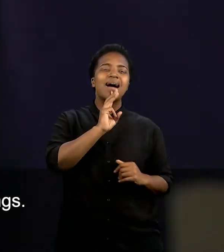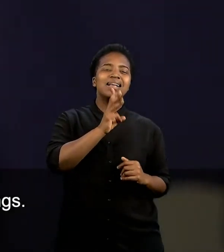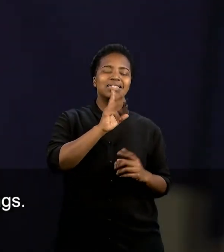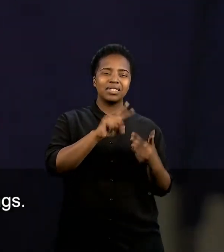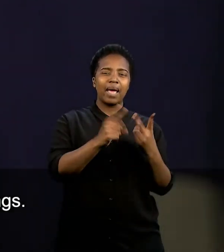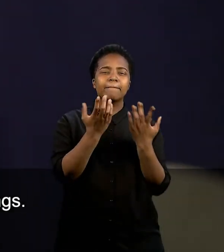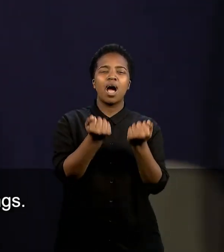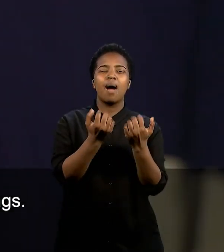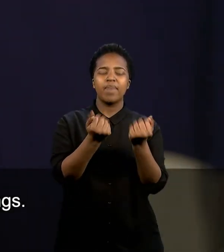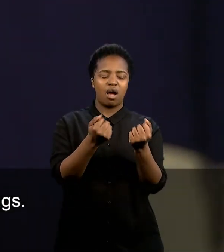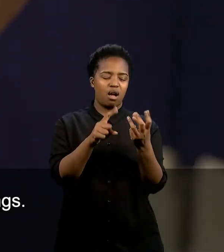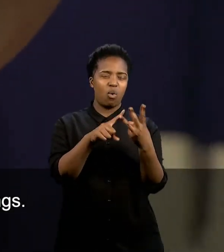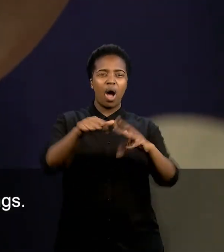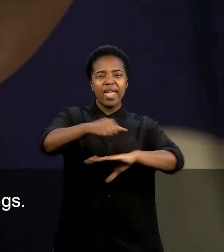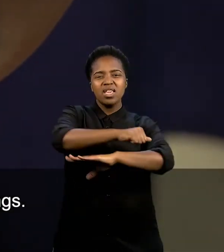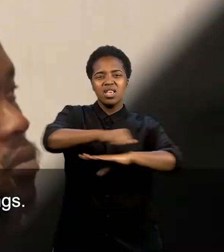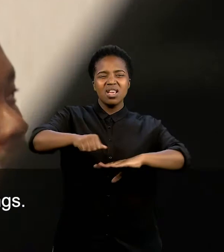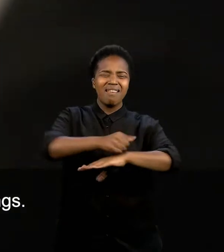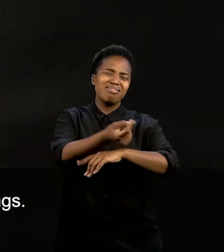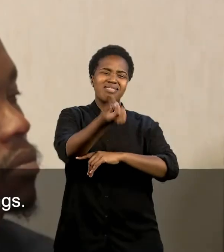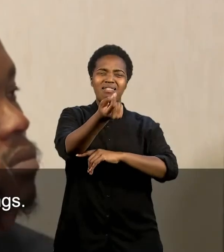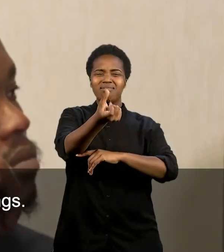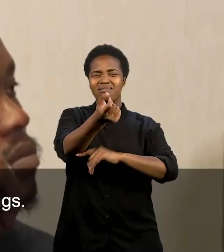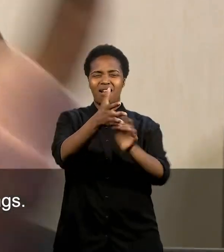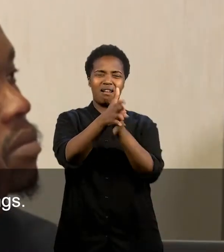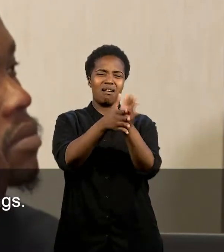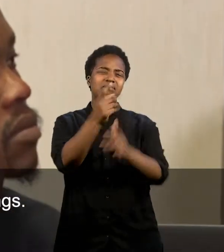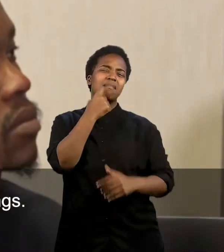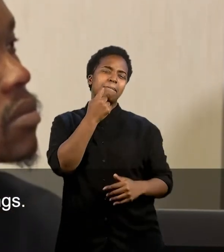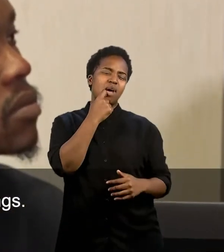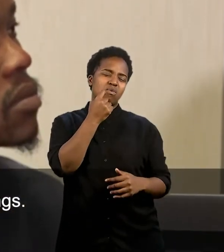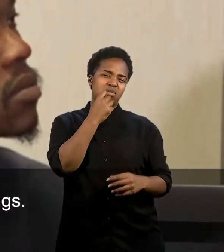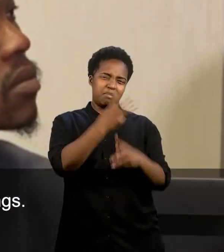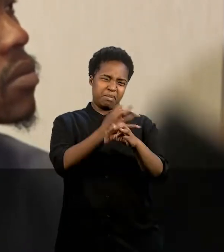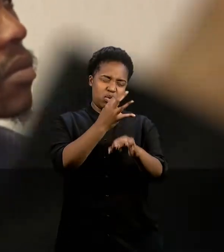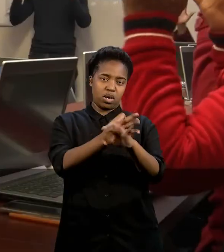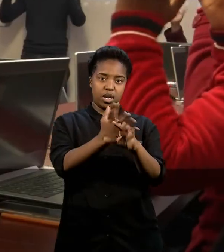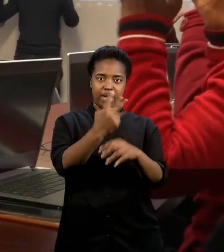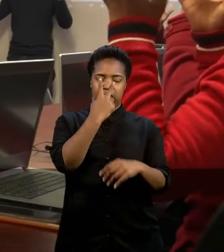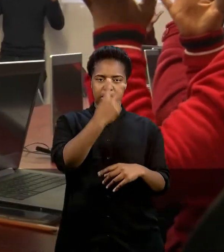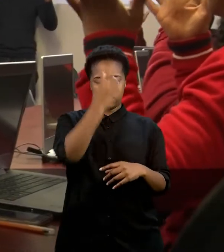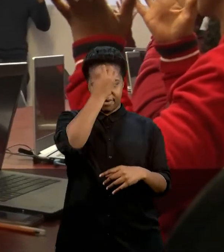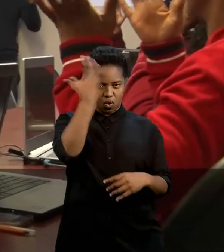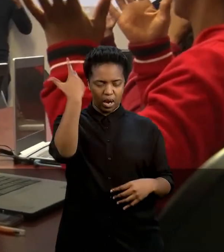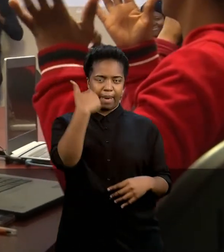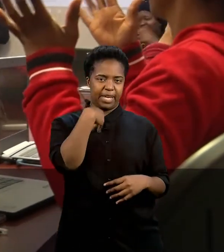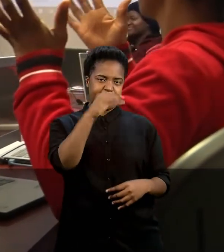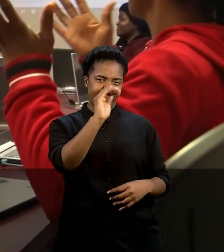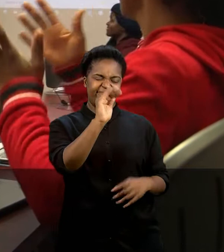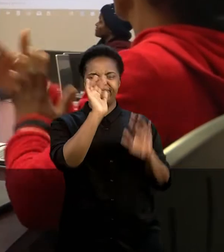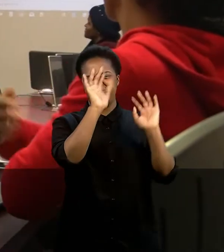ezisimple, amanzi, ipapa, ukayina, into ezincane nje ezisimple kanjalo. Uma ngibona ukuthi